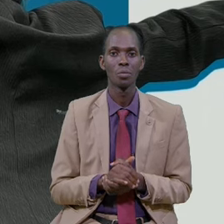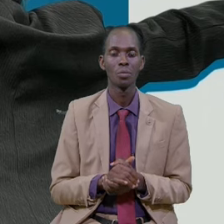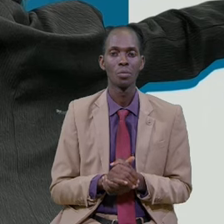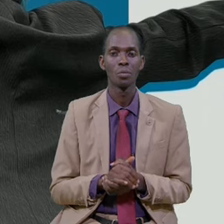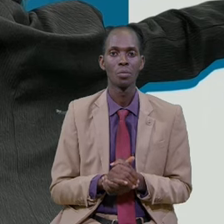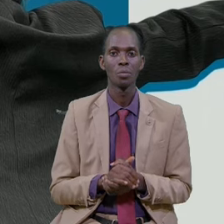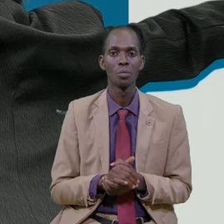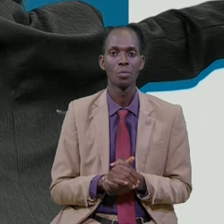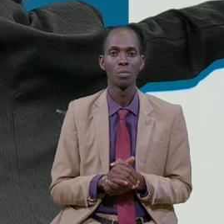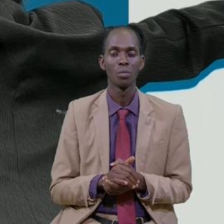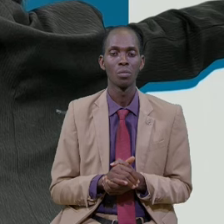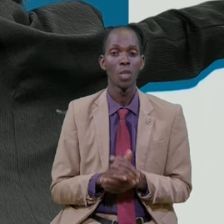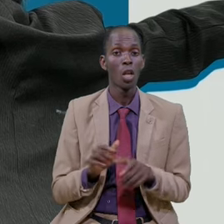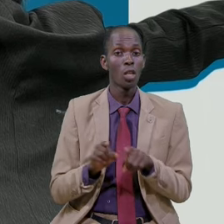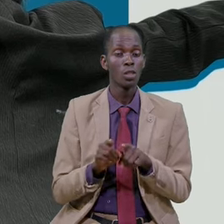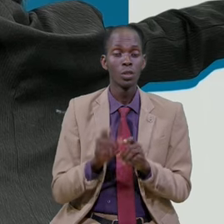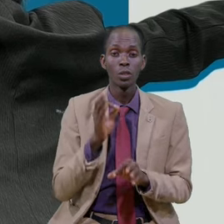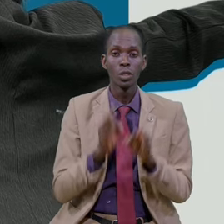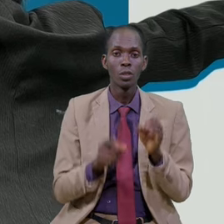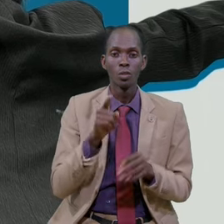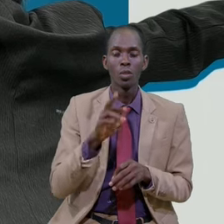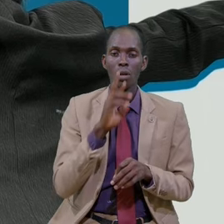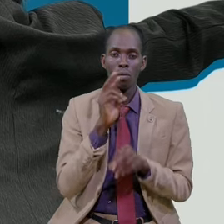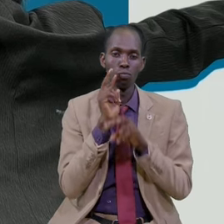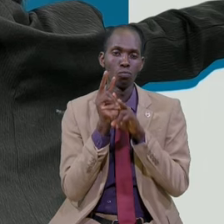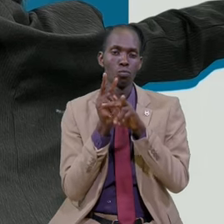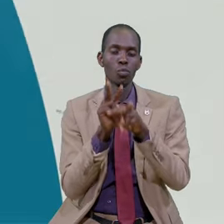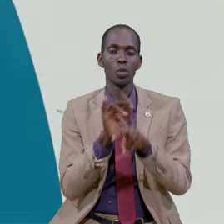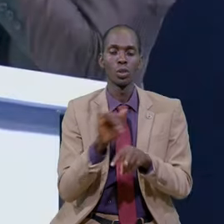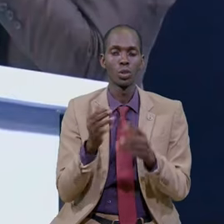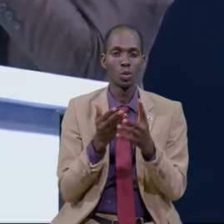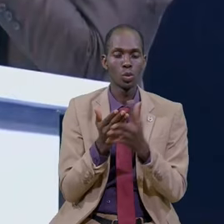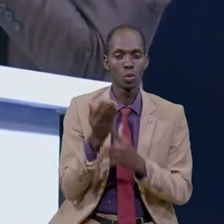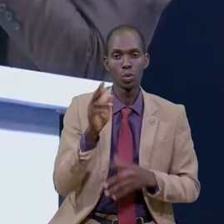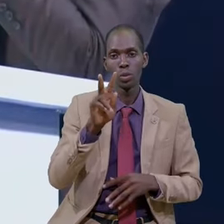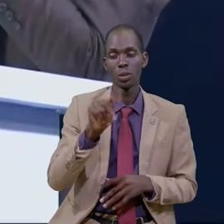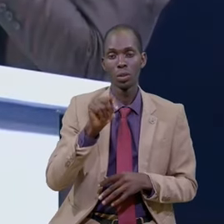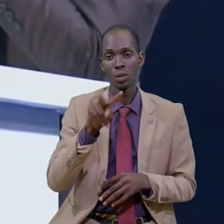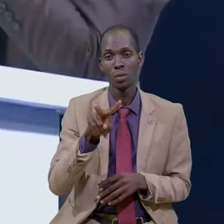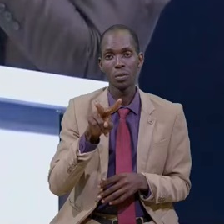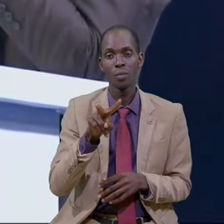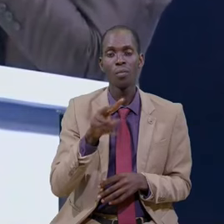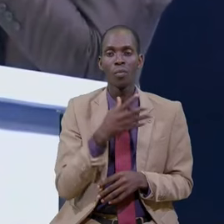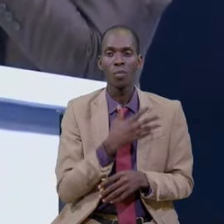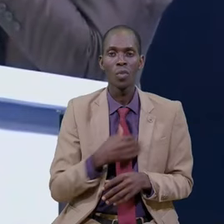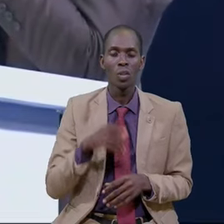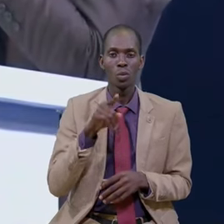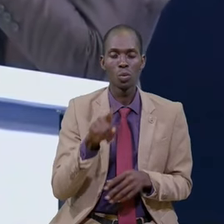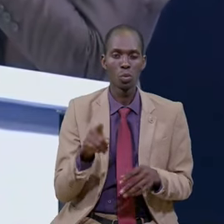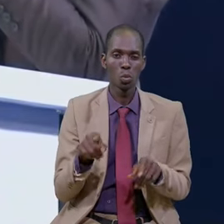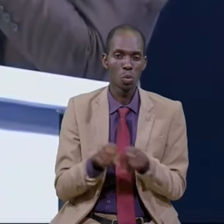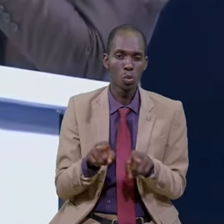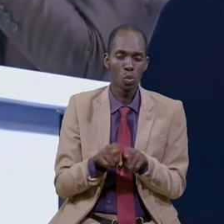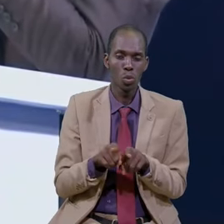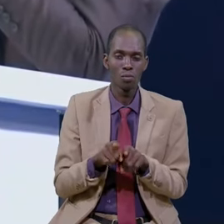Christ also if you are listening VI the radio television and you just surrender your life